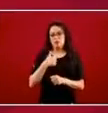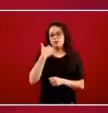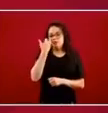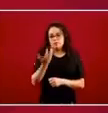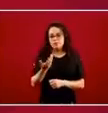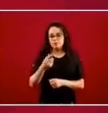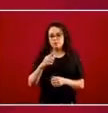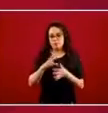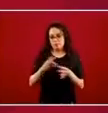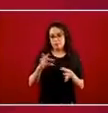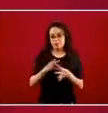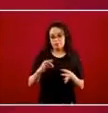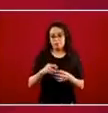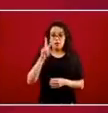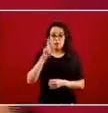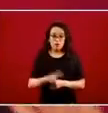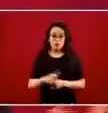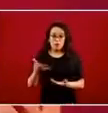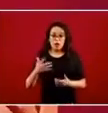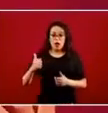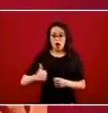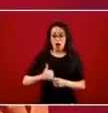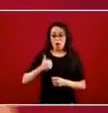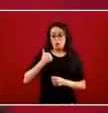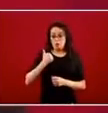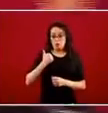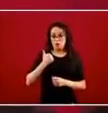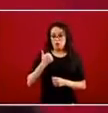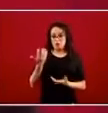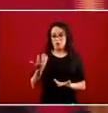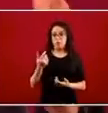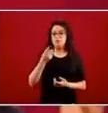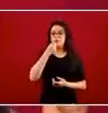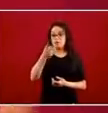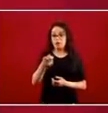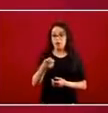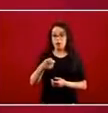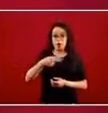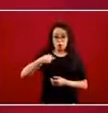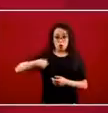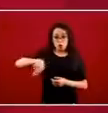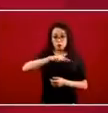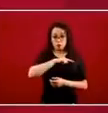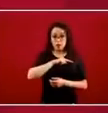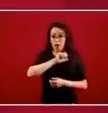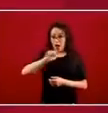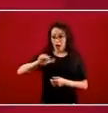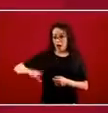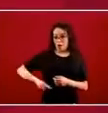stopping of the activities of school that is now extended one more week.